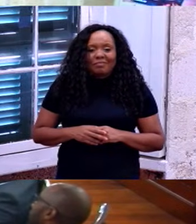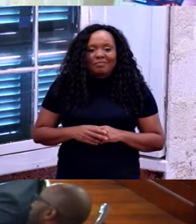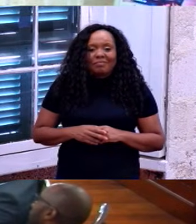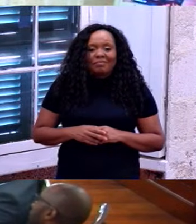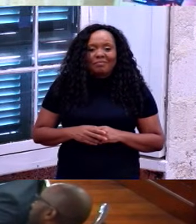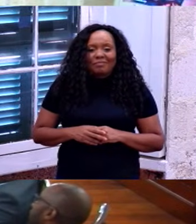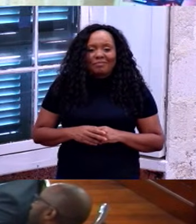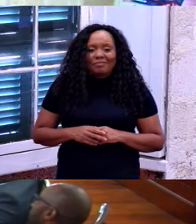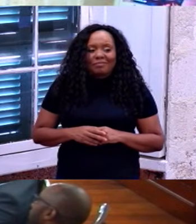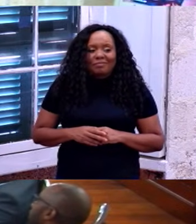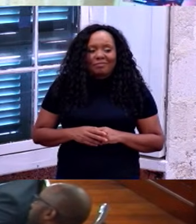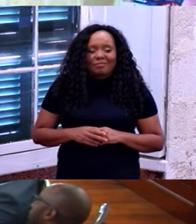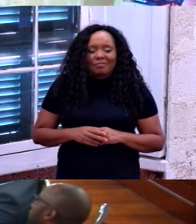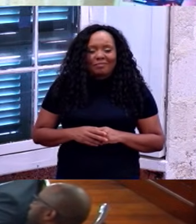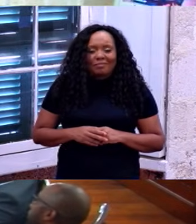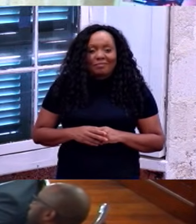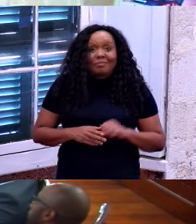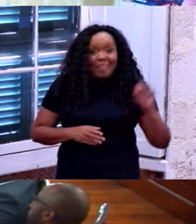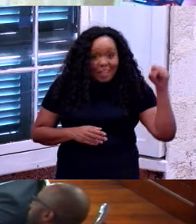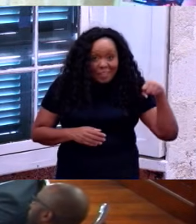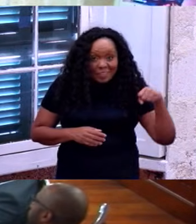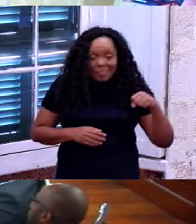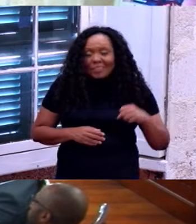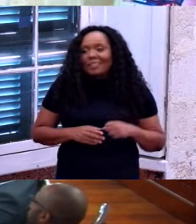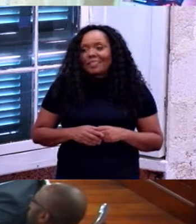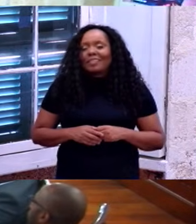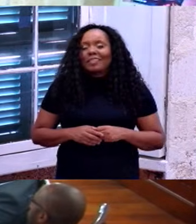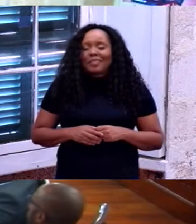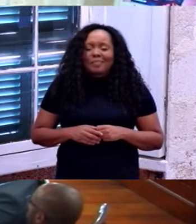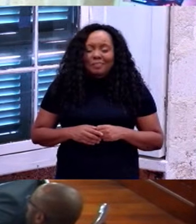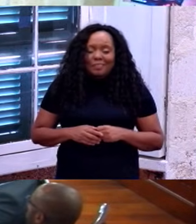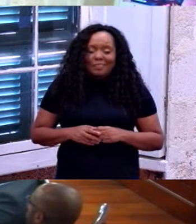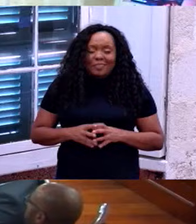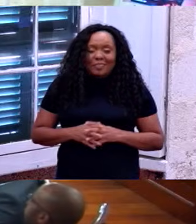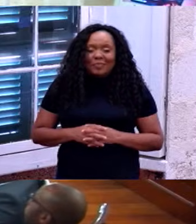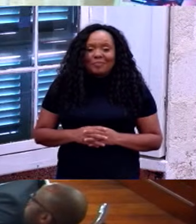Yes. Yes, Senator Reid.